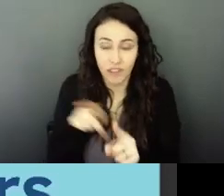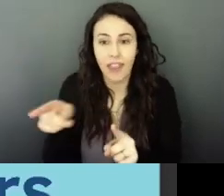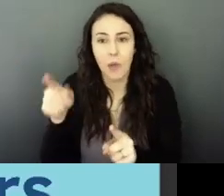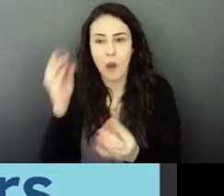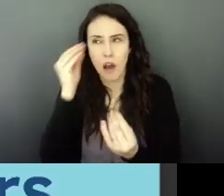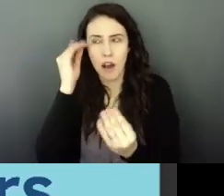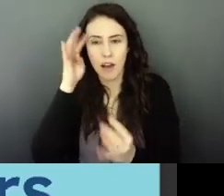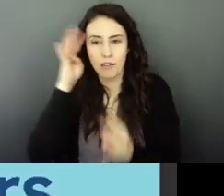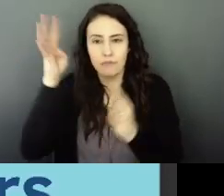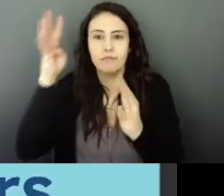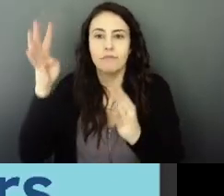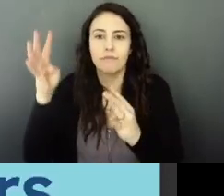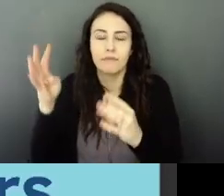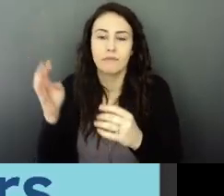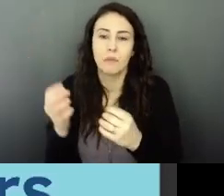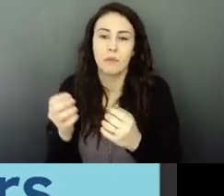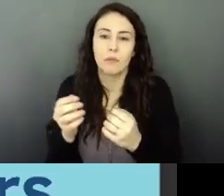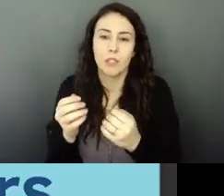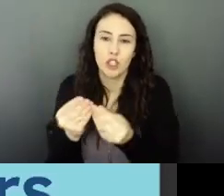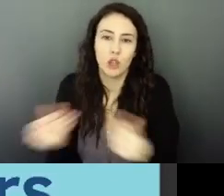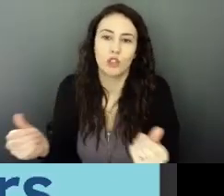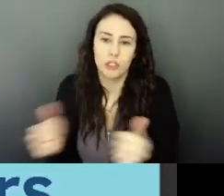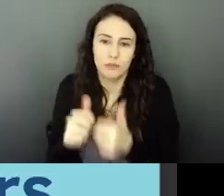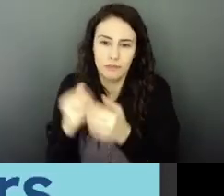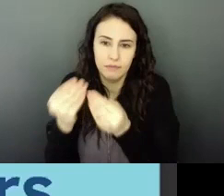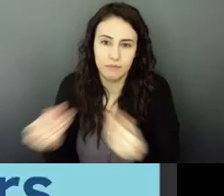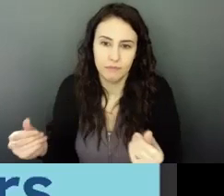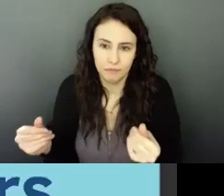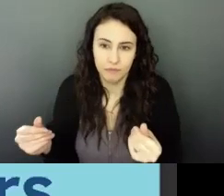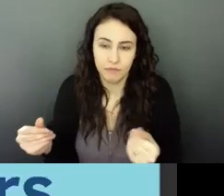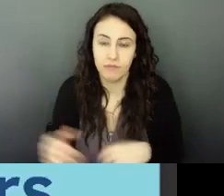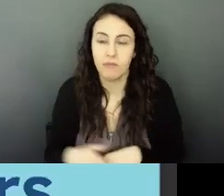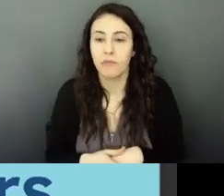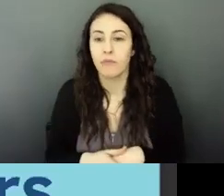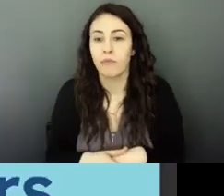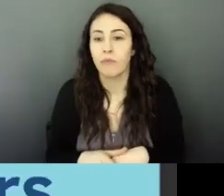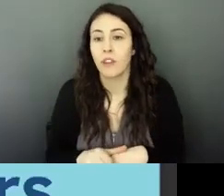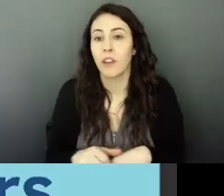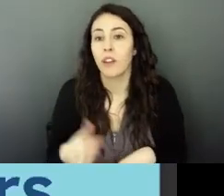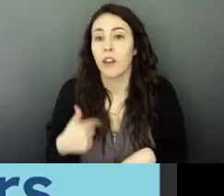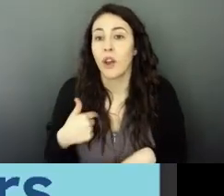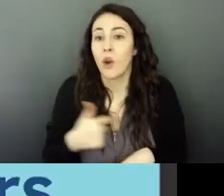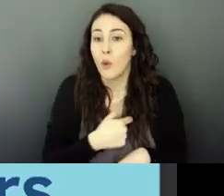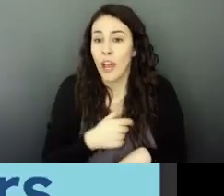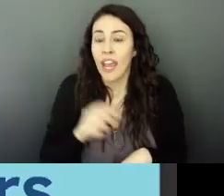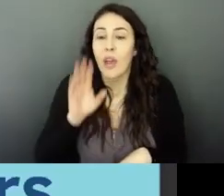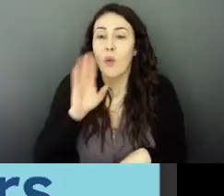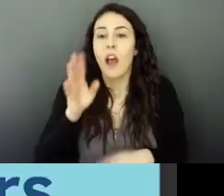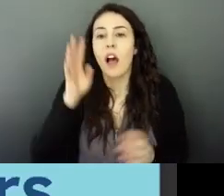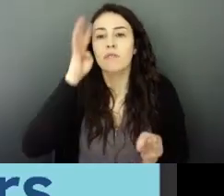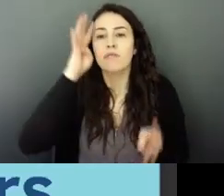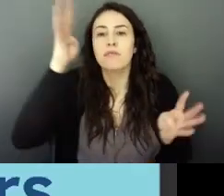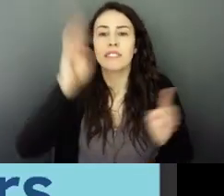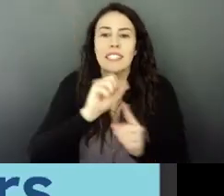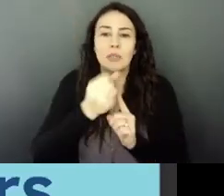solutions. And we will work as if they are going to present this to a board. So